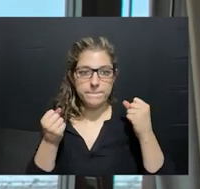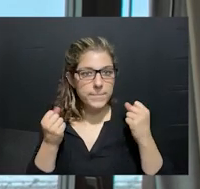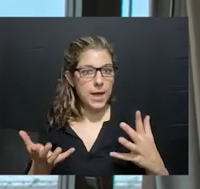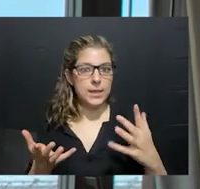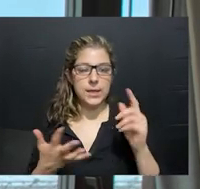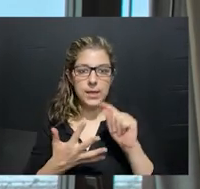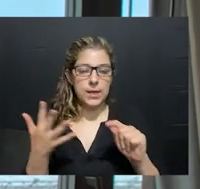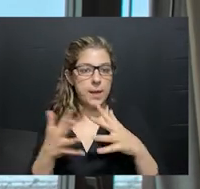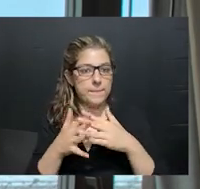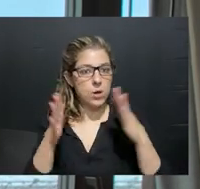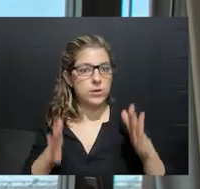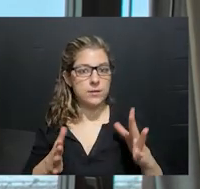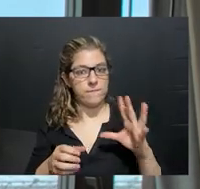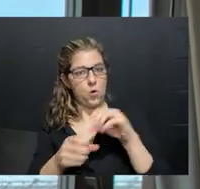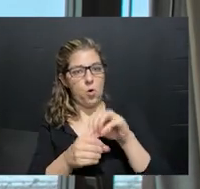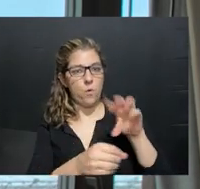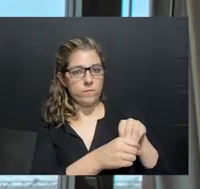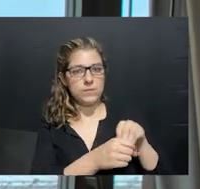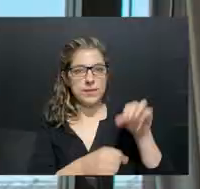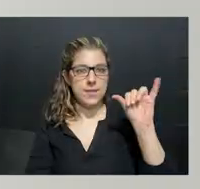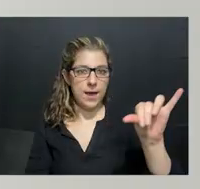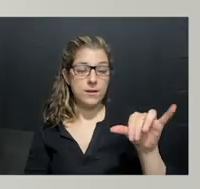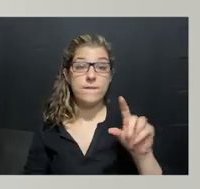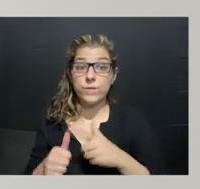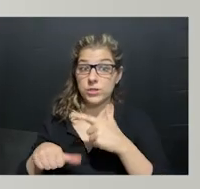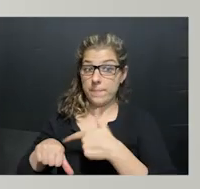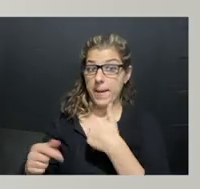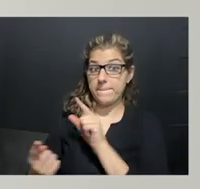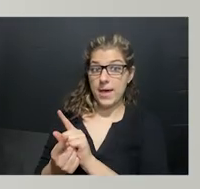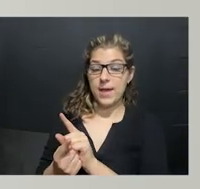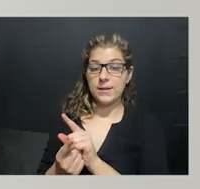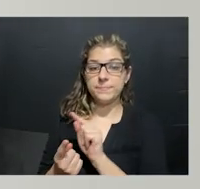millions of Americans who were engaged in that. First time I met